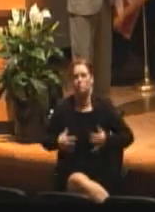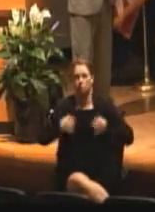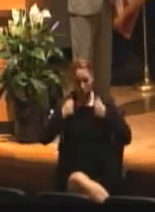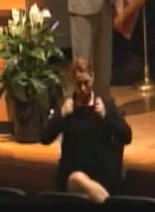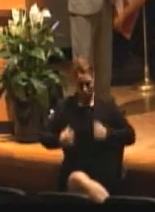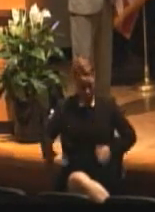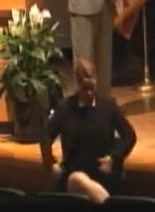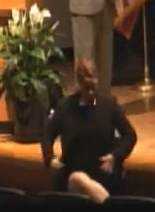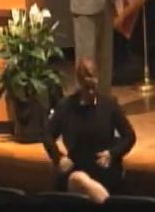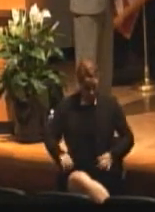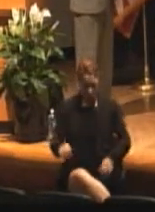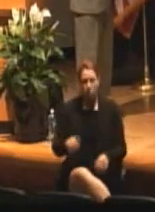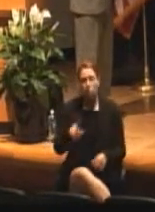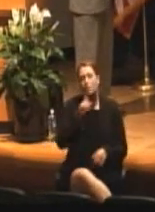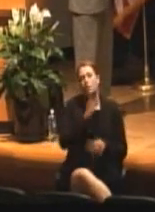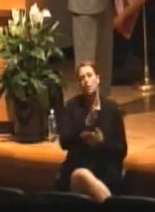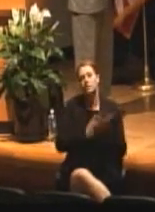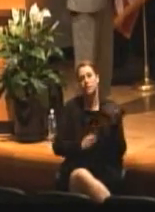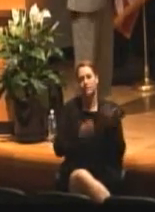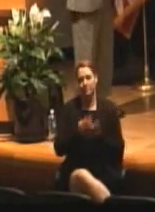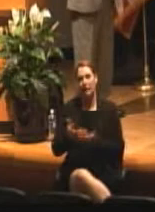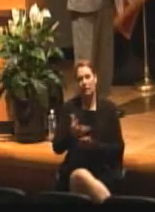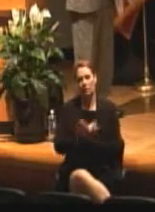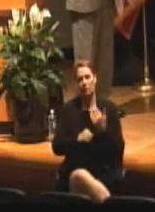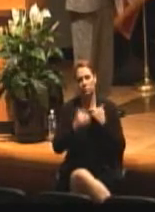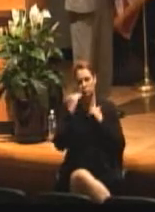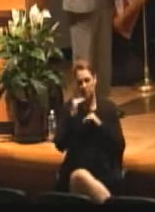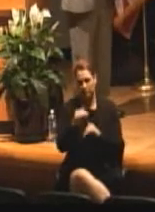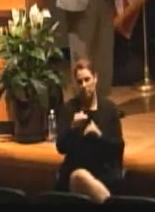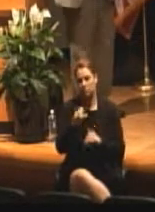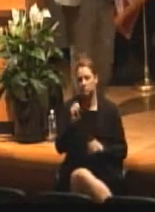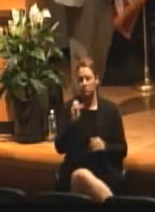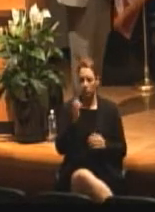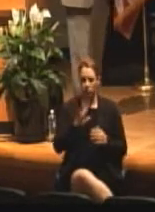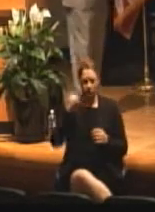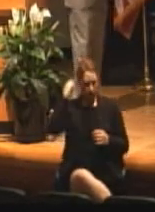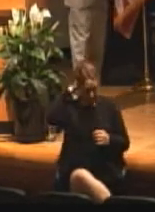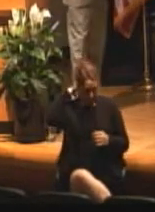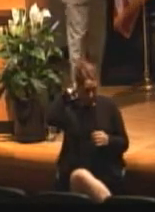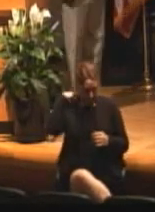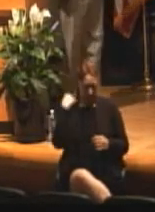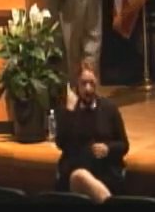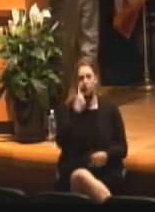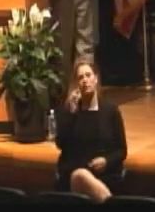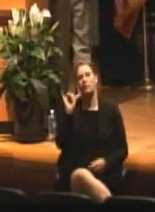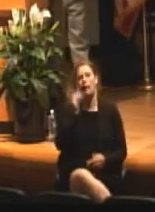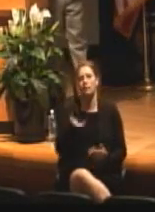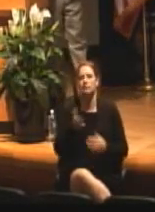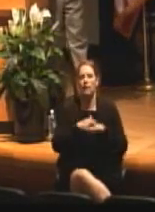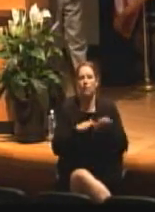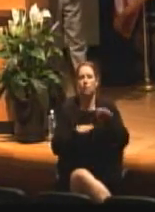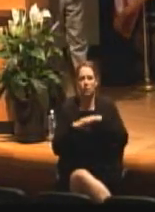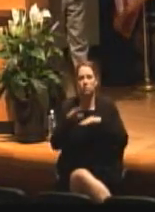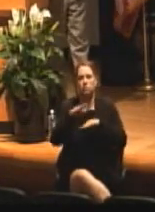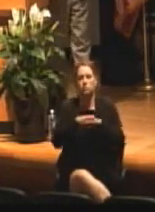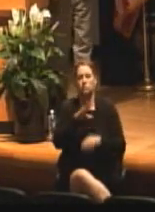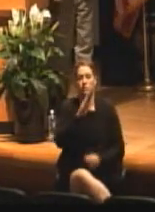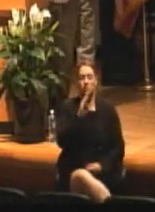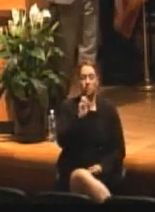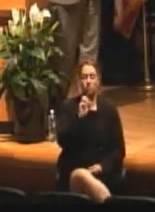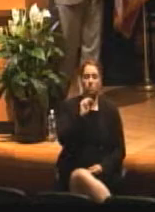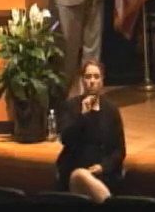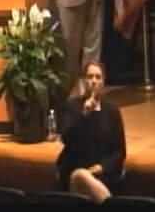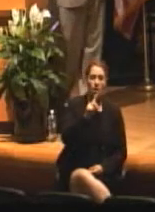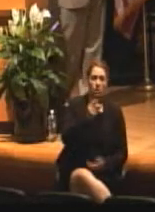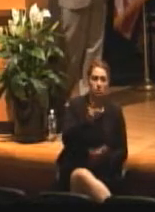qualify for. So you kind of think of it as layering, like you're going to have the bond money up here and FHA underneath it. You